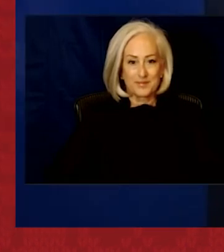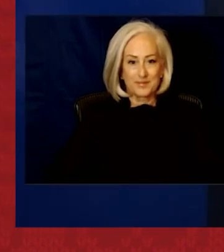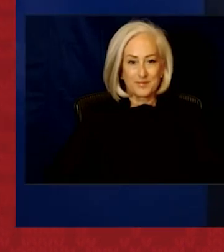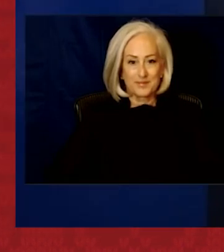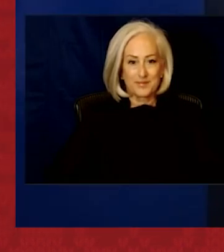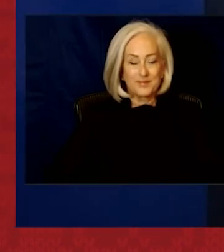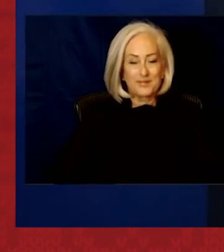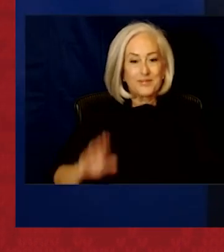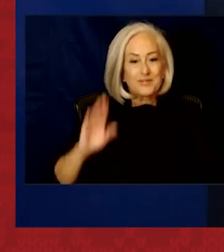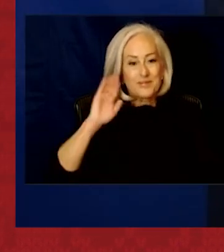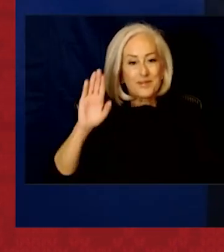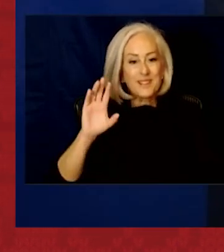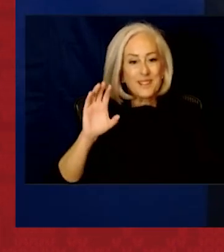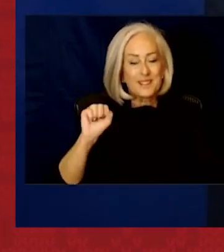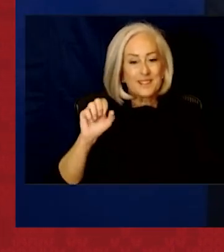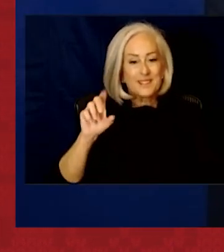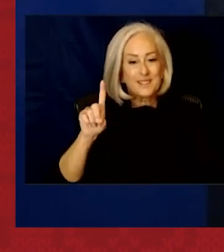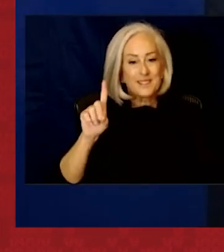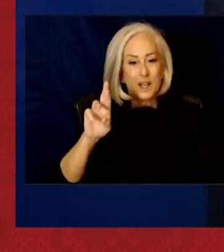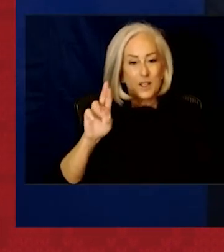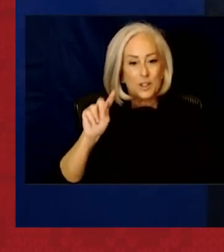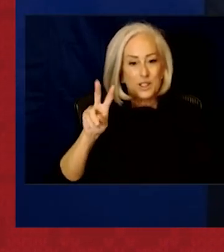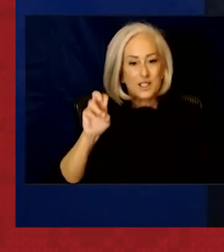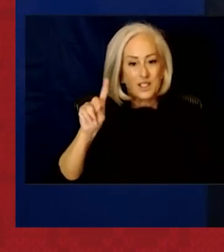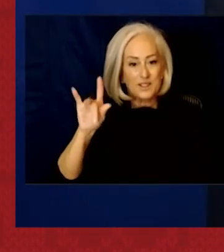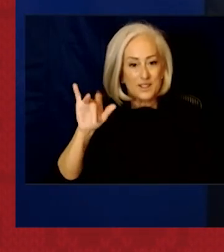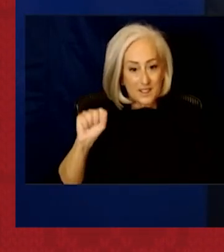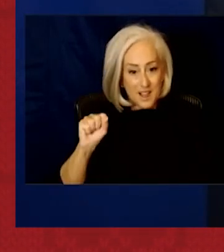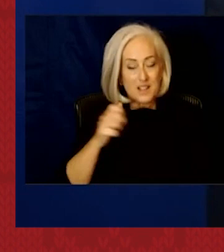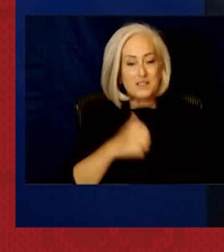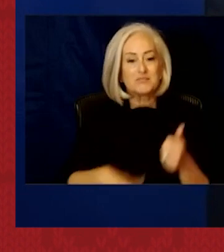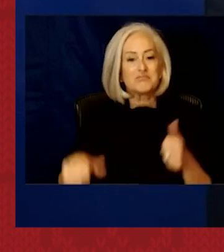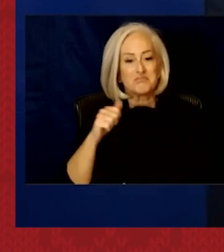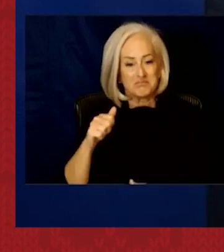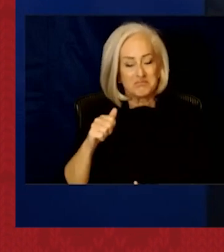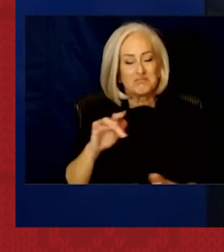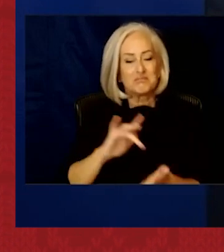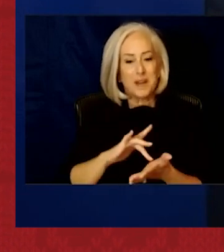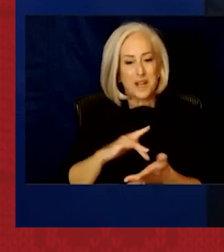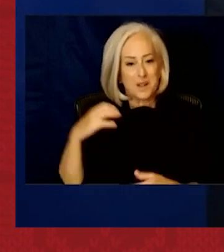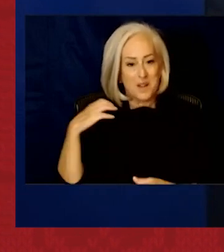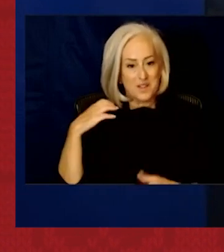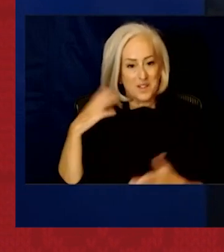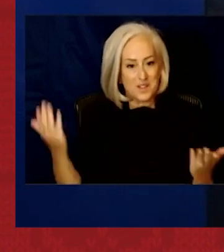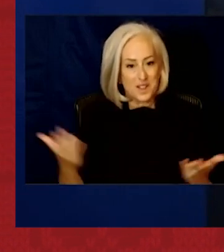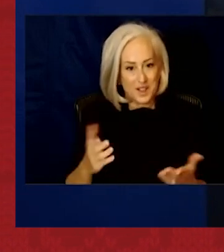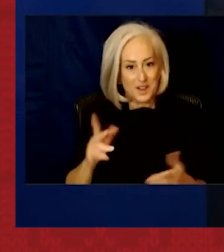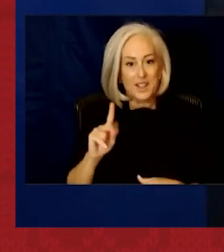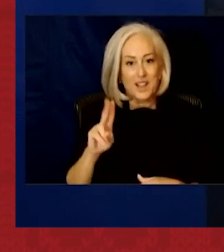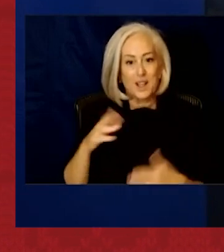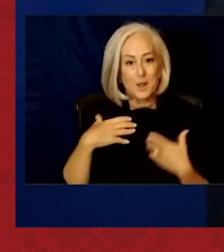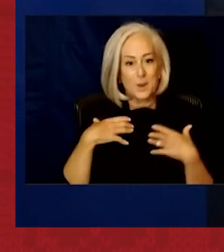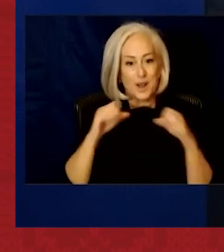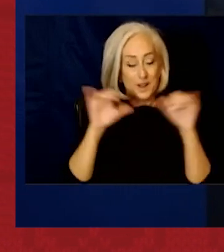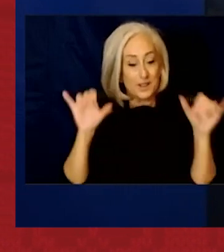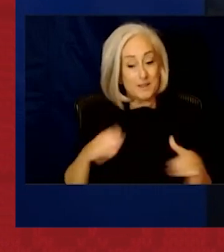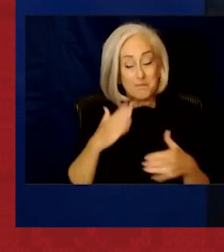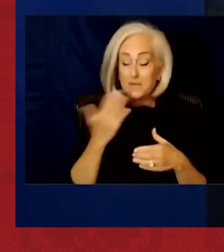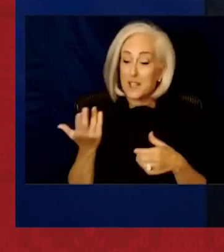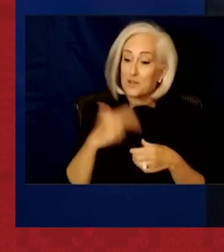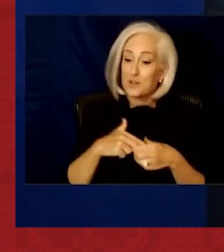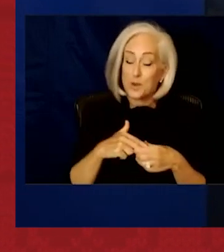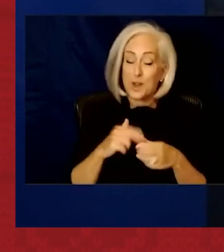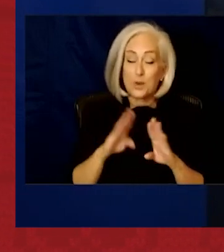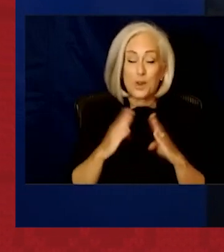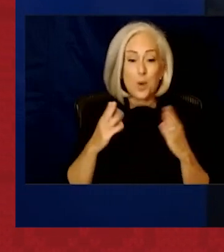I'm Dr. Steve Stites, Chief Medical Officer here at the University of Kansas Health System. Thanks for joining us on another Open Mics with Dr. Stites program.